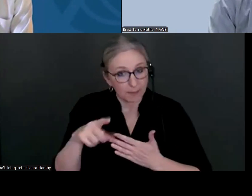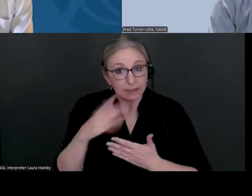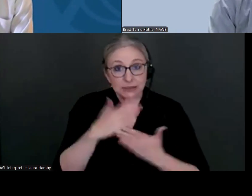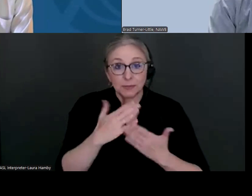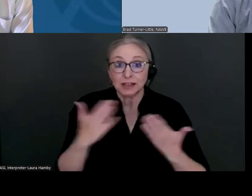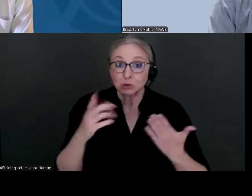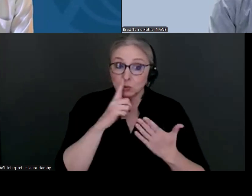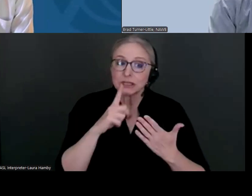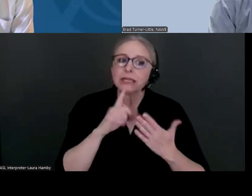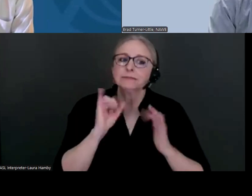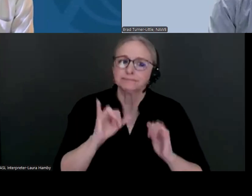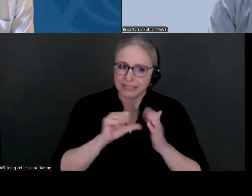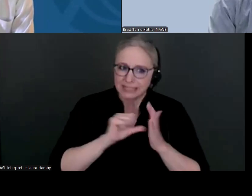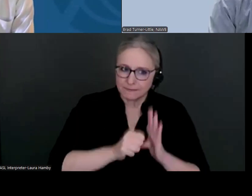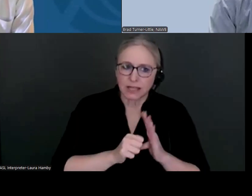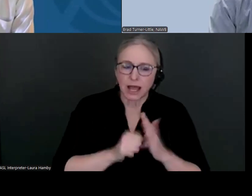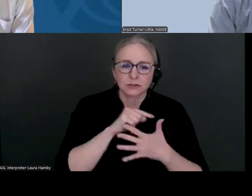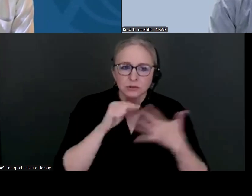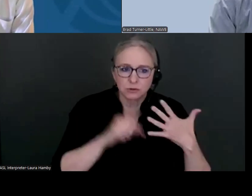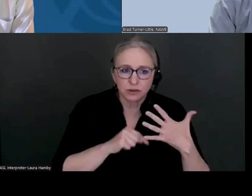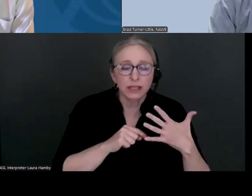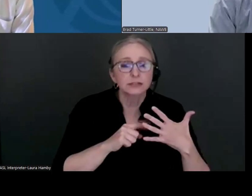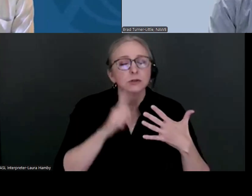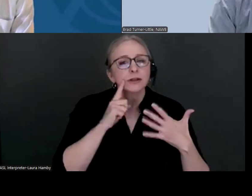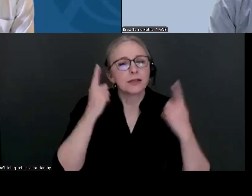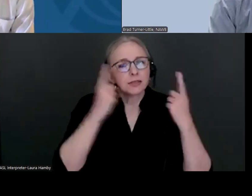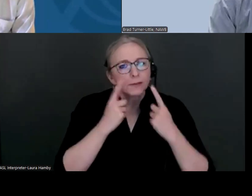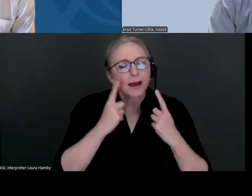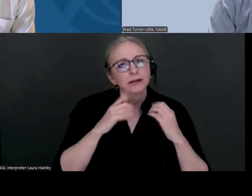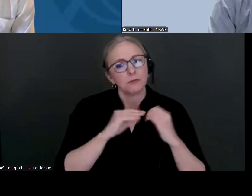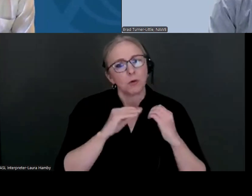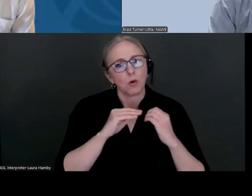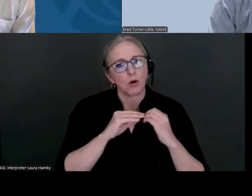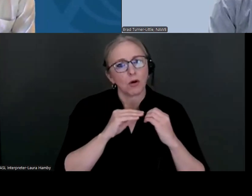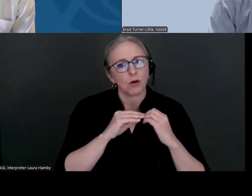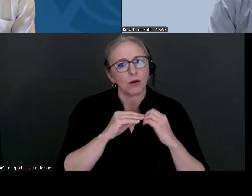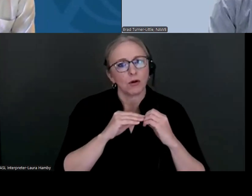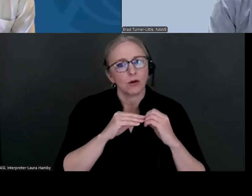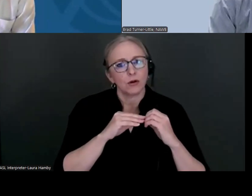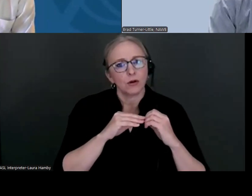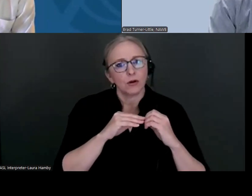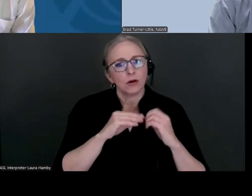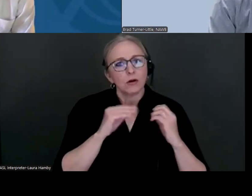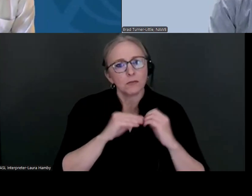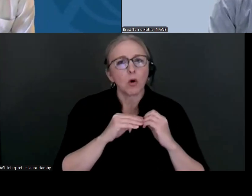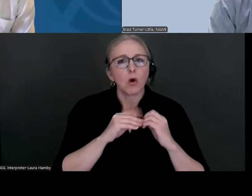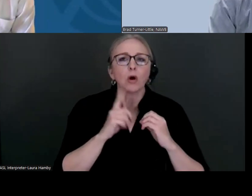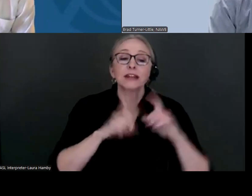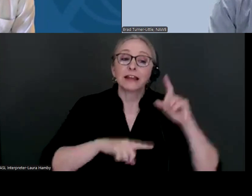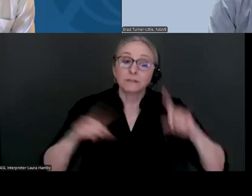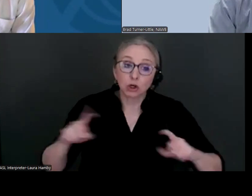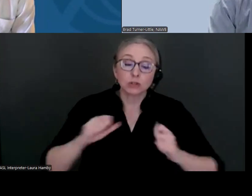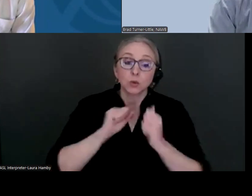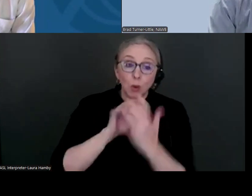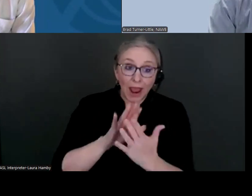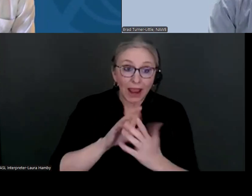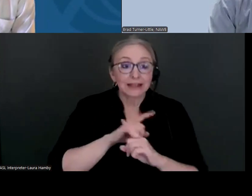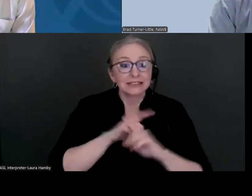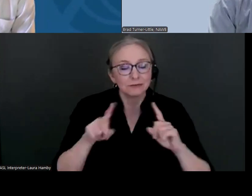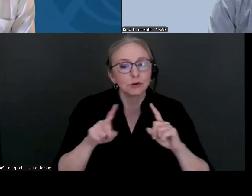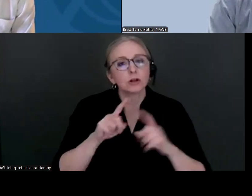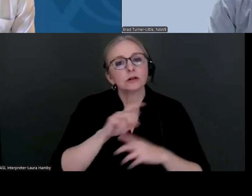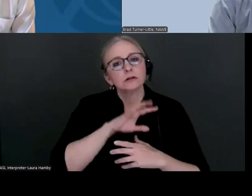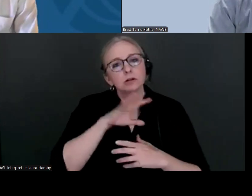really lifted up that have helped us to think about this more in a more diverse way. And in particular, a lot of that has to do